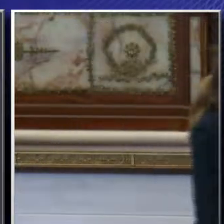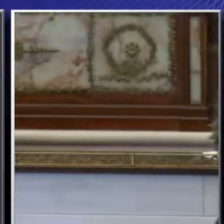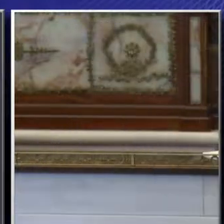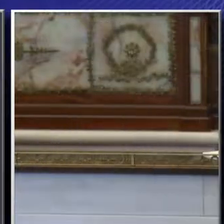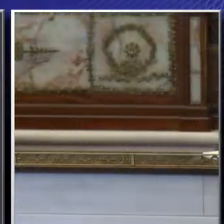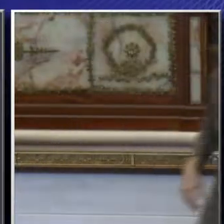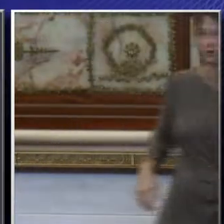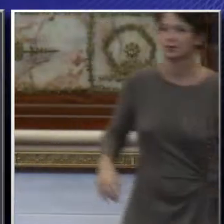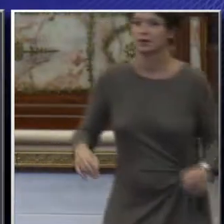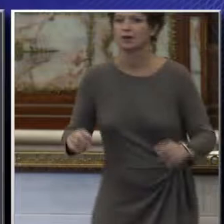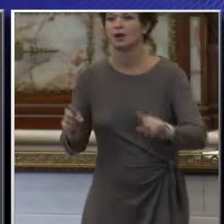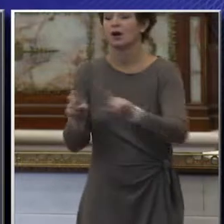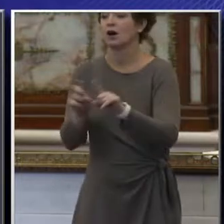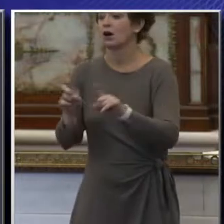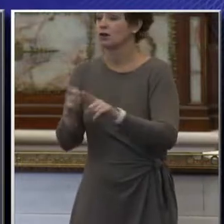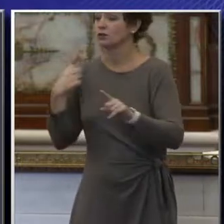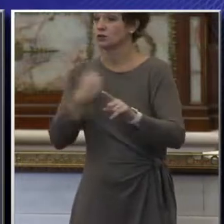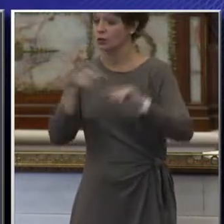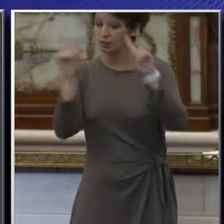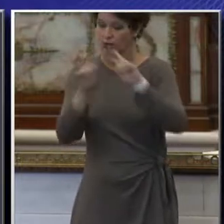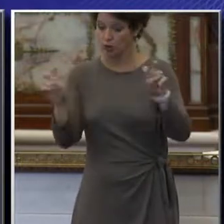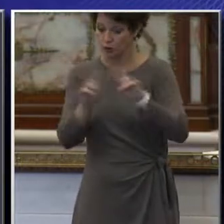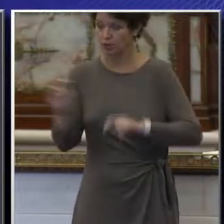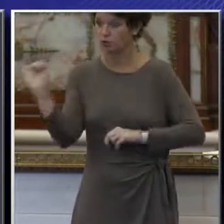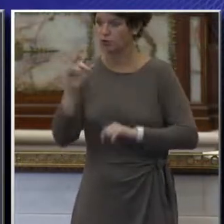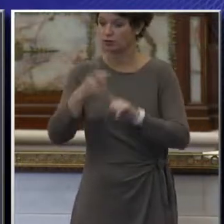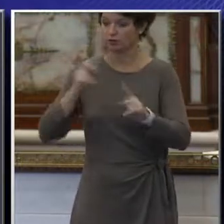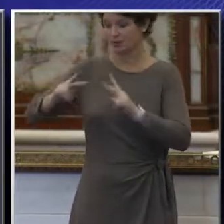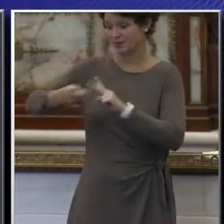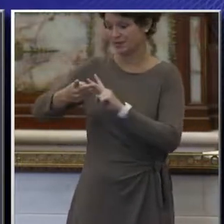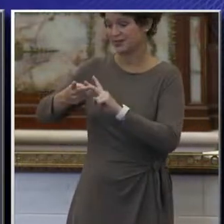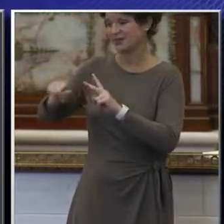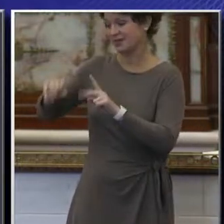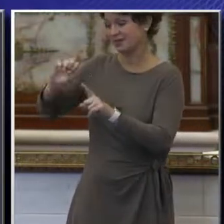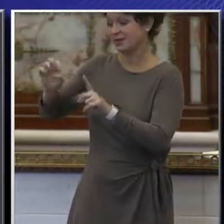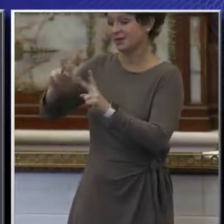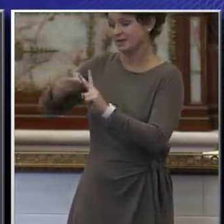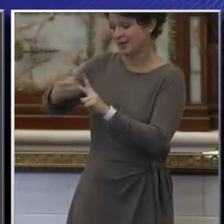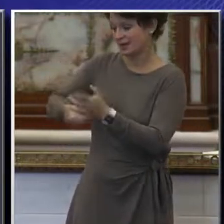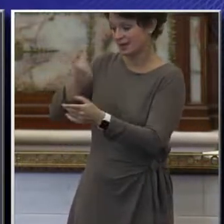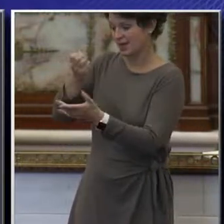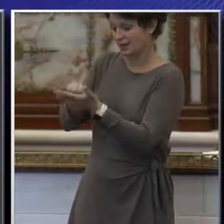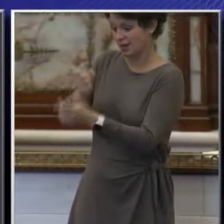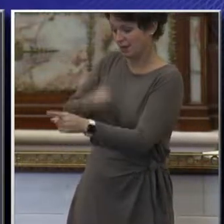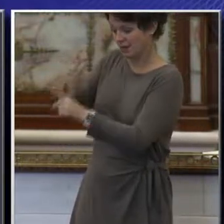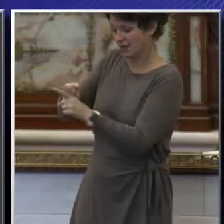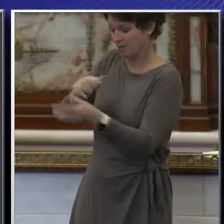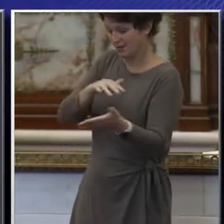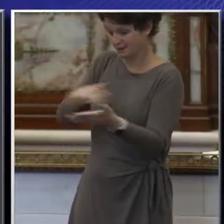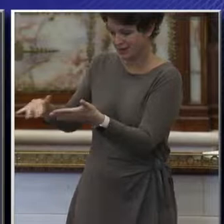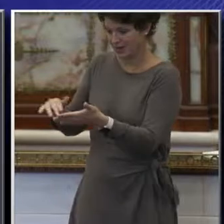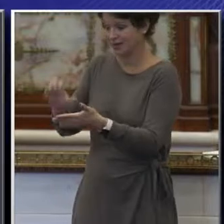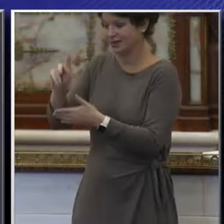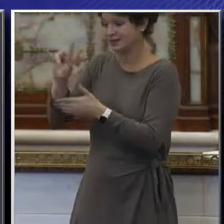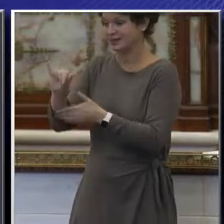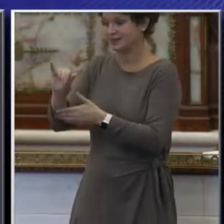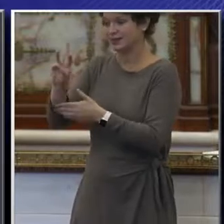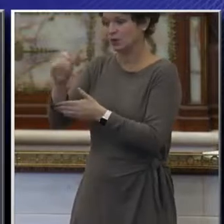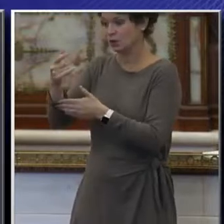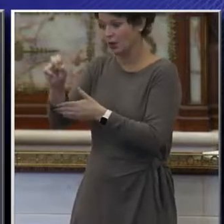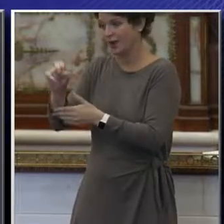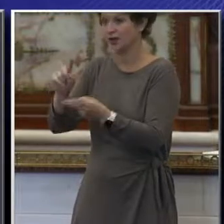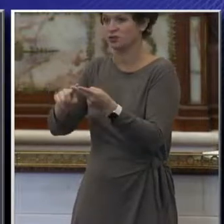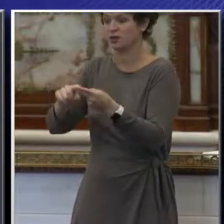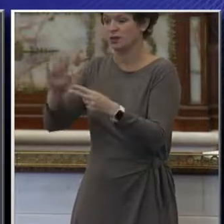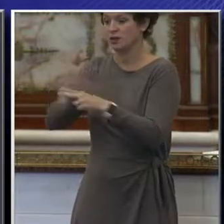to complete, and we're looking, from this economic impact study to generate between city wages, business, and